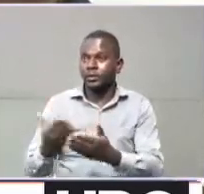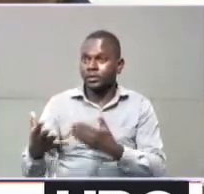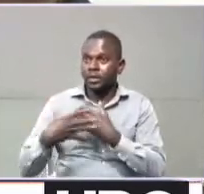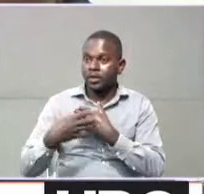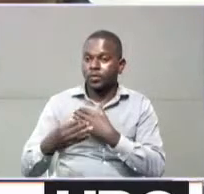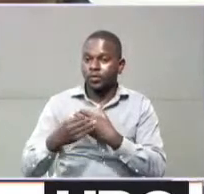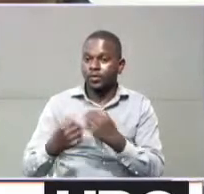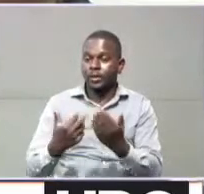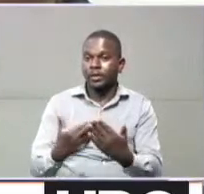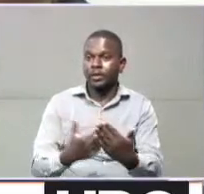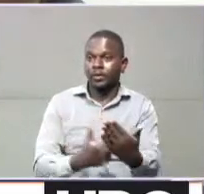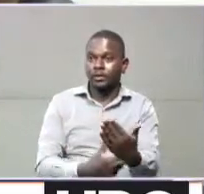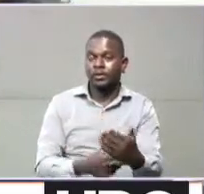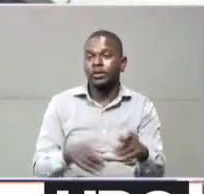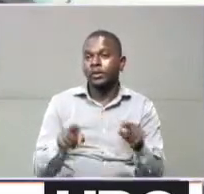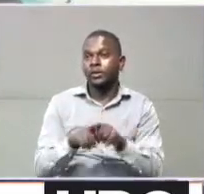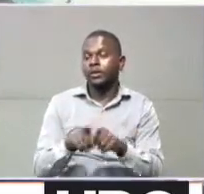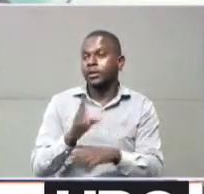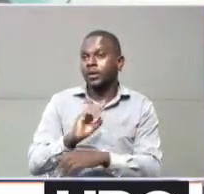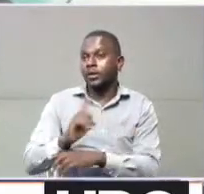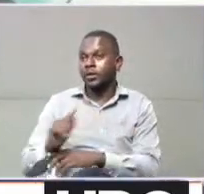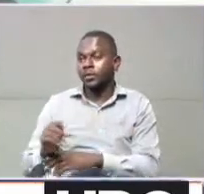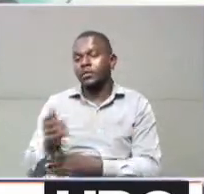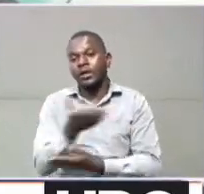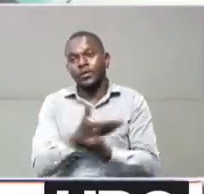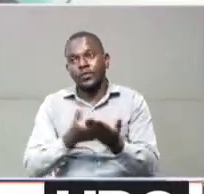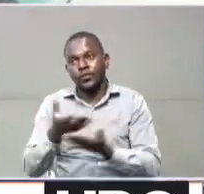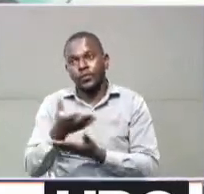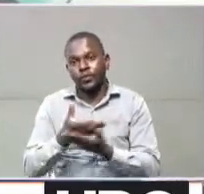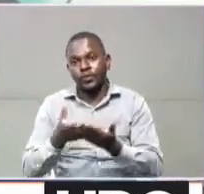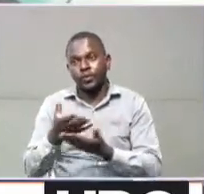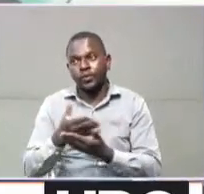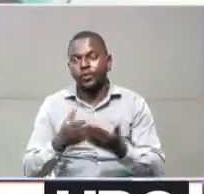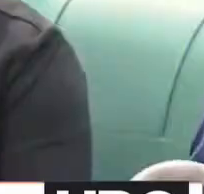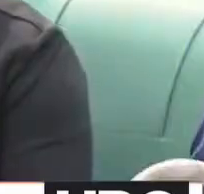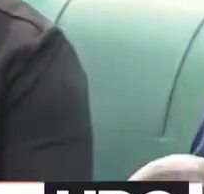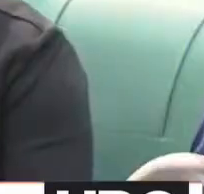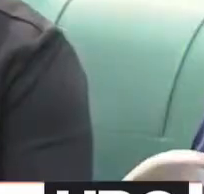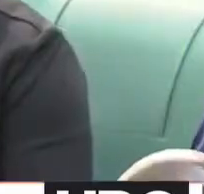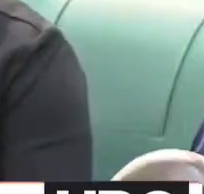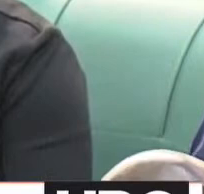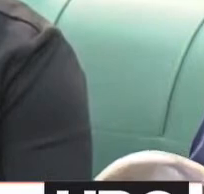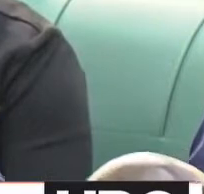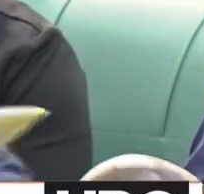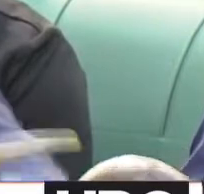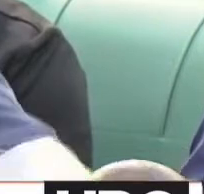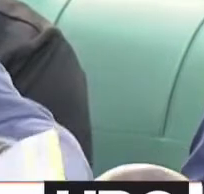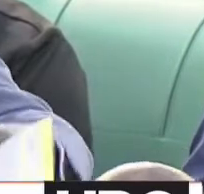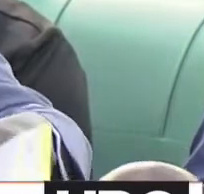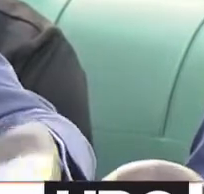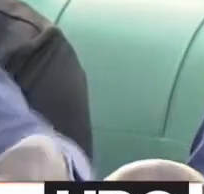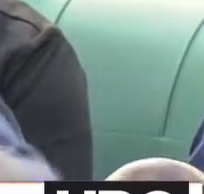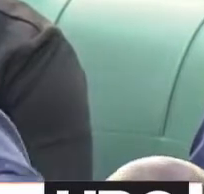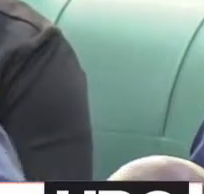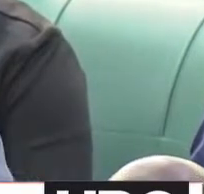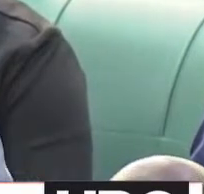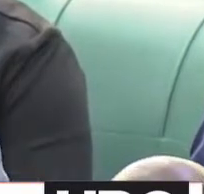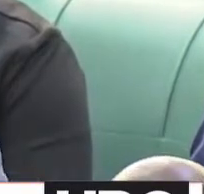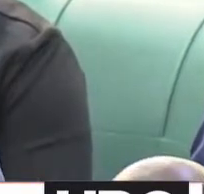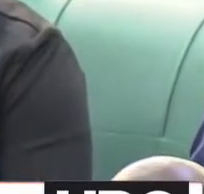report and also minutes of interaction with the various agencies i beg to lay